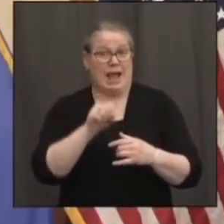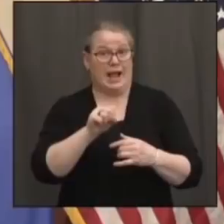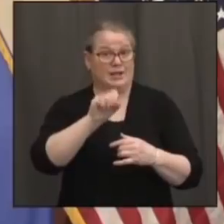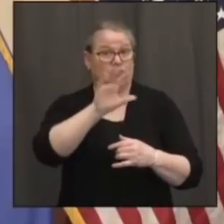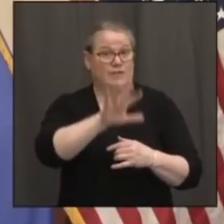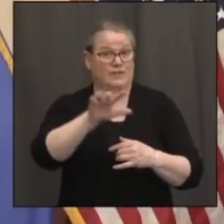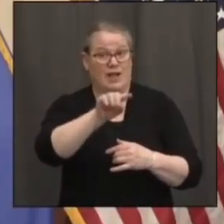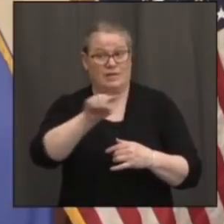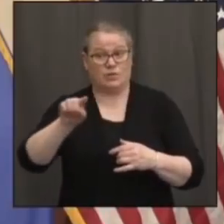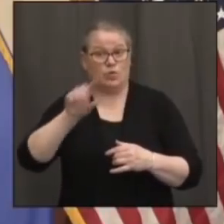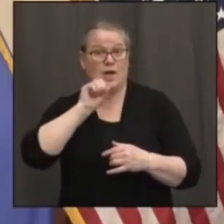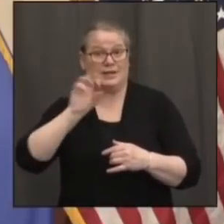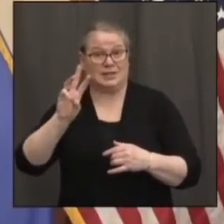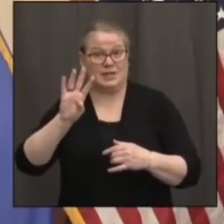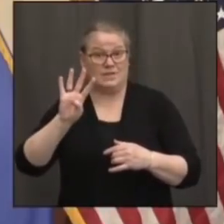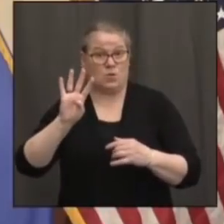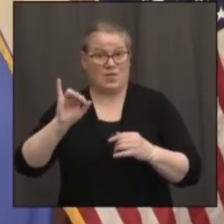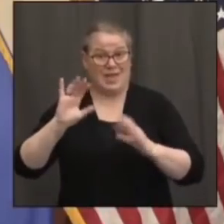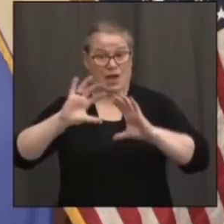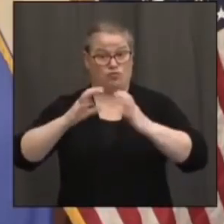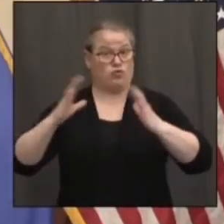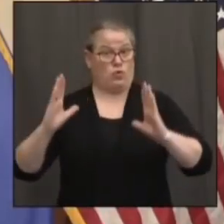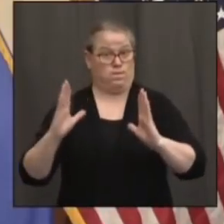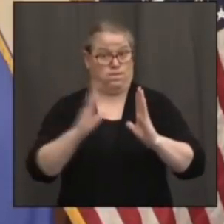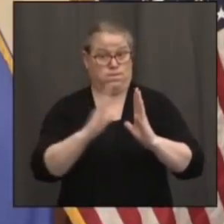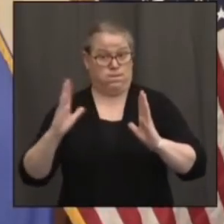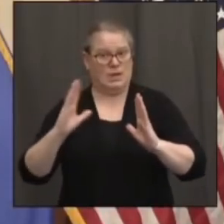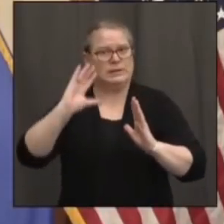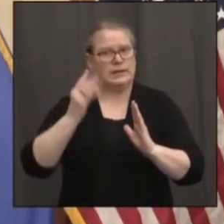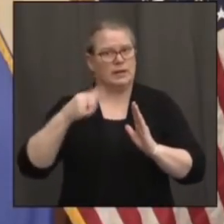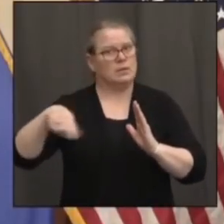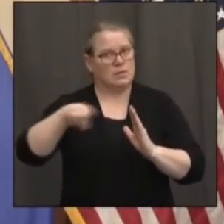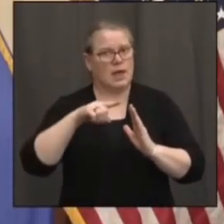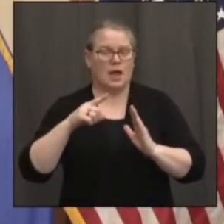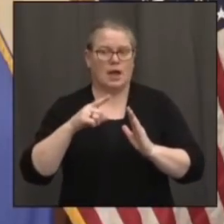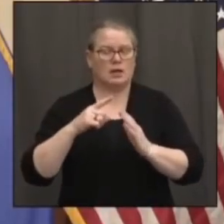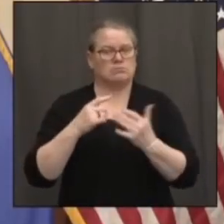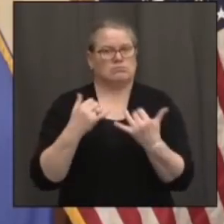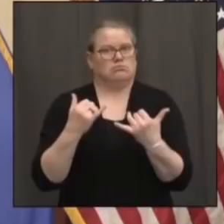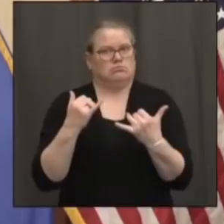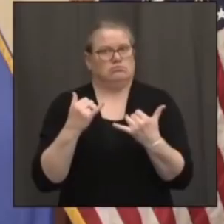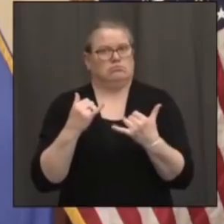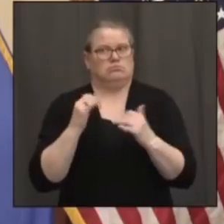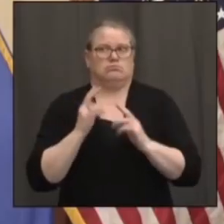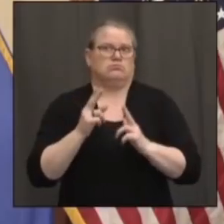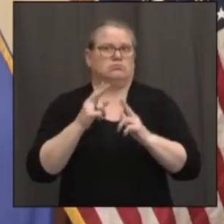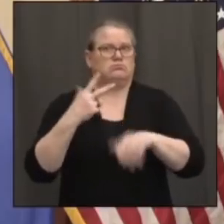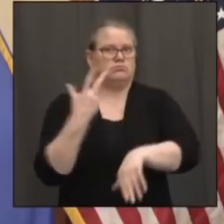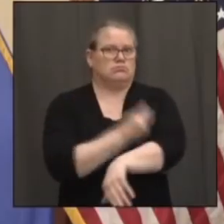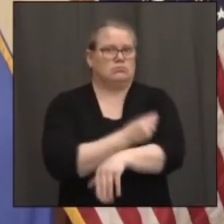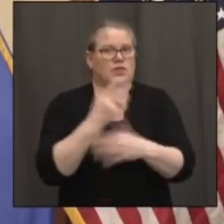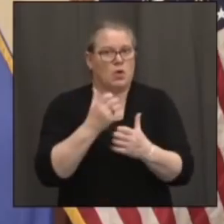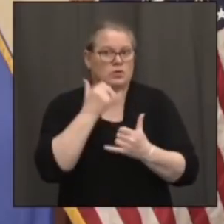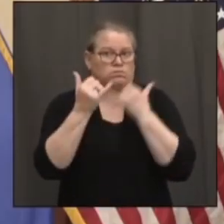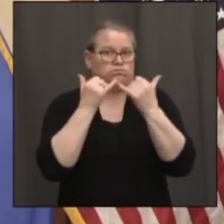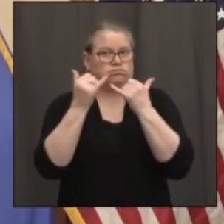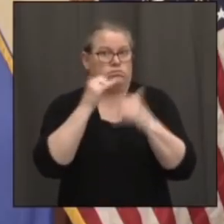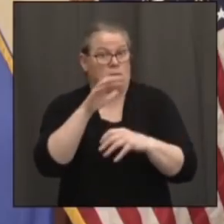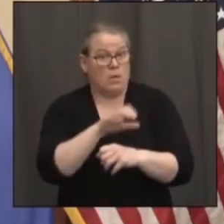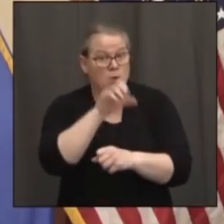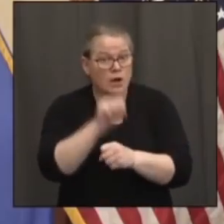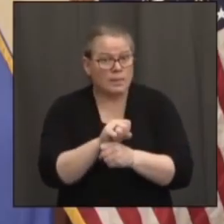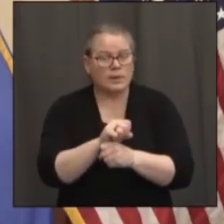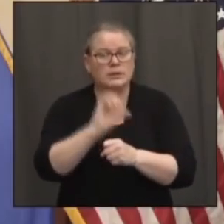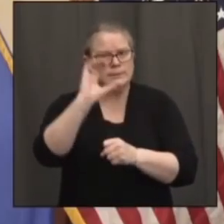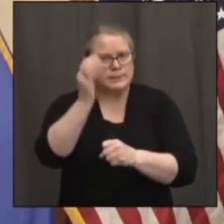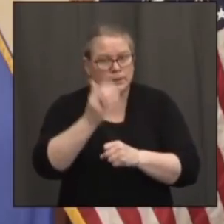through 64. And considering the population of those in that group here in Connecticut and the number of doses the state is receiving